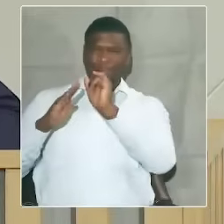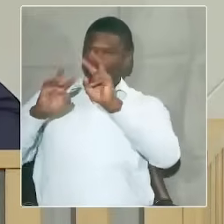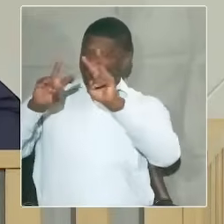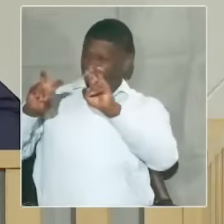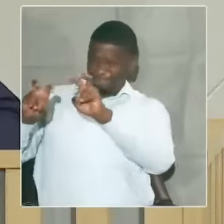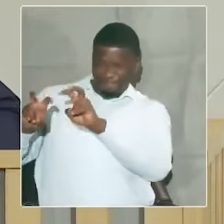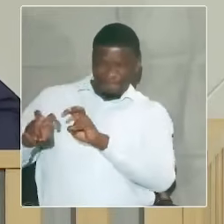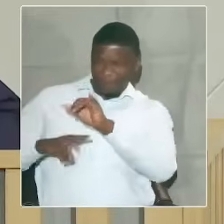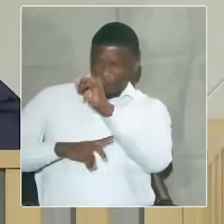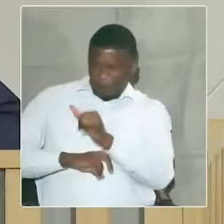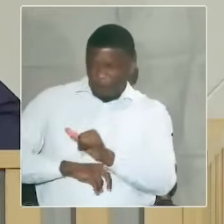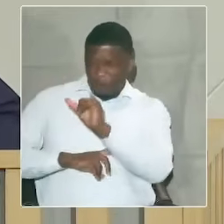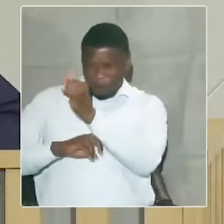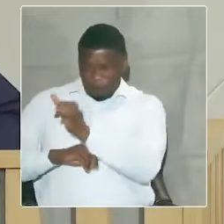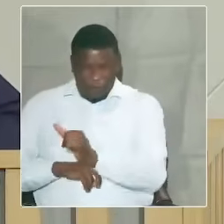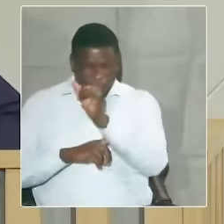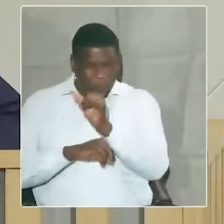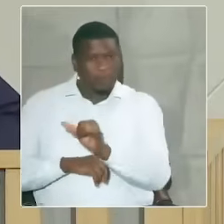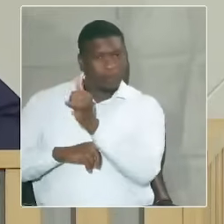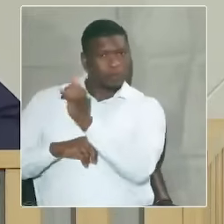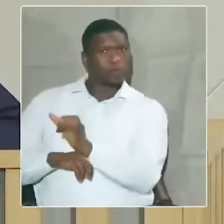2024.